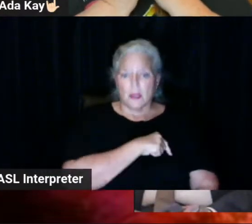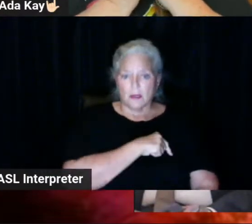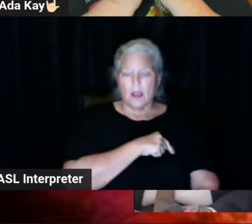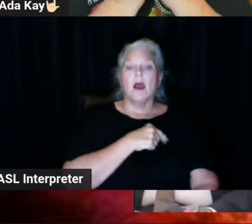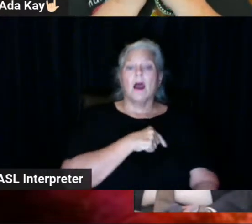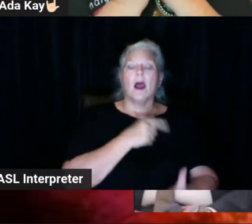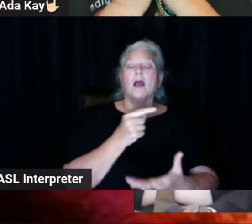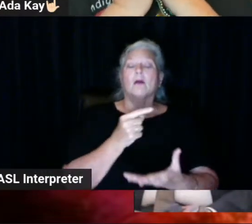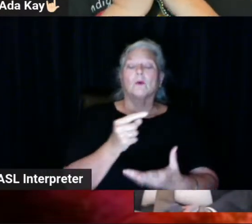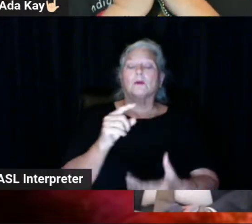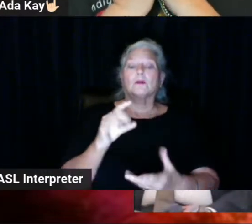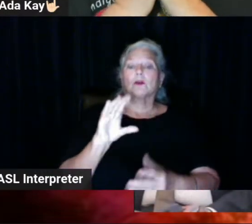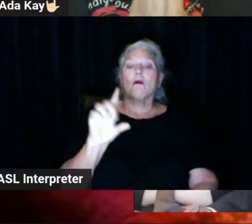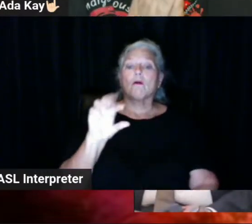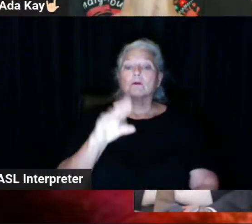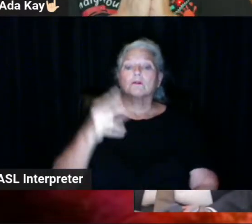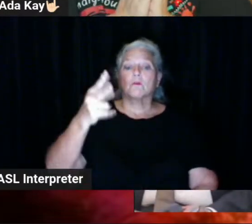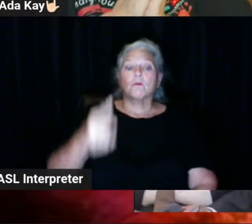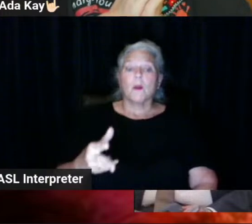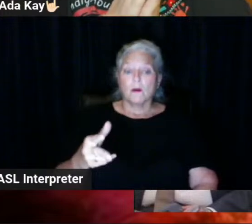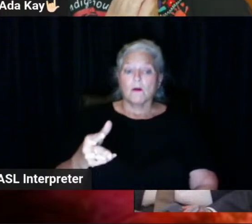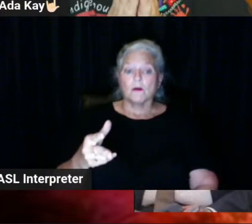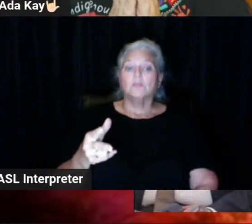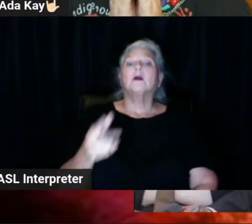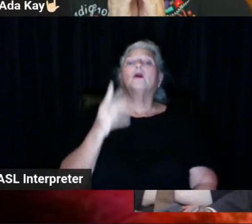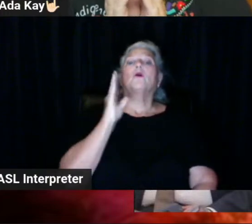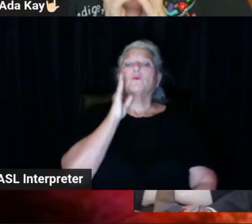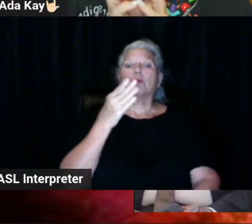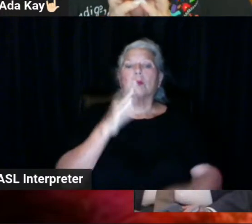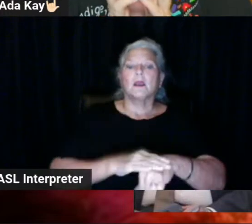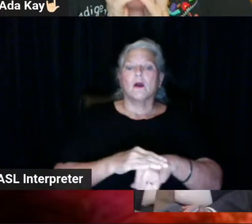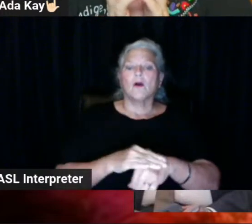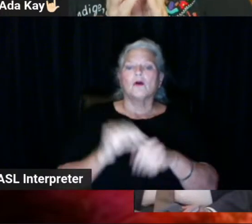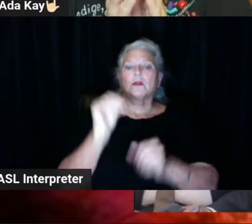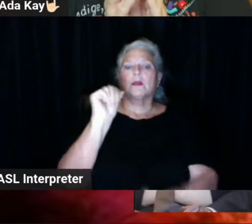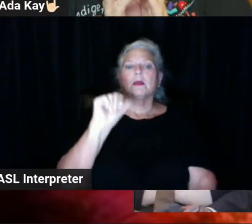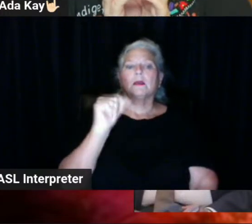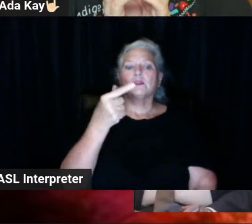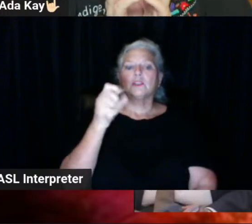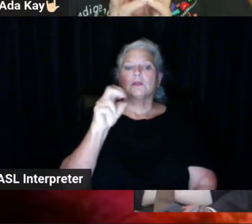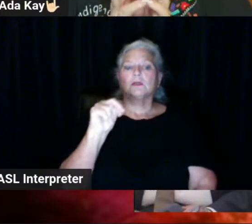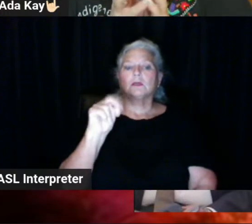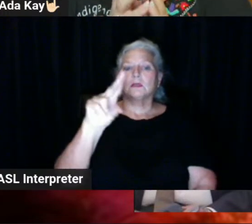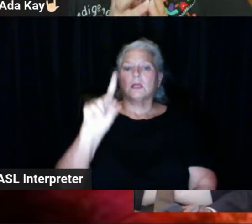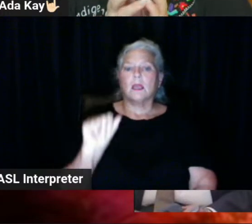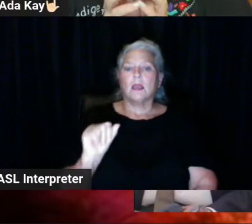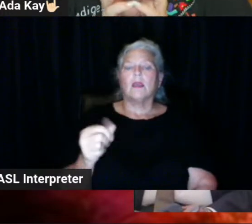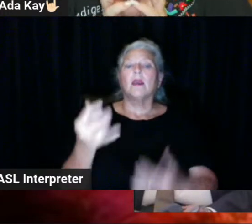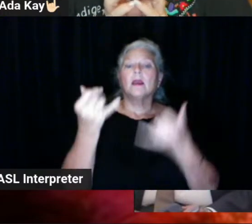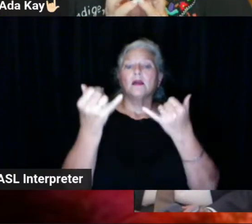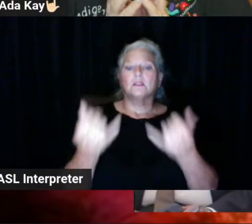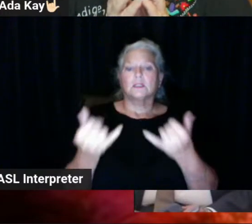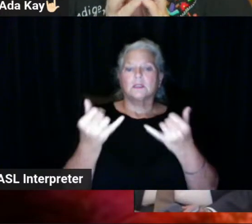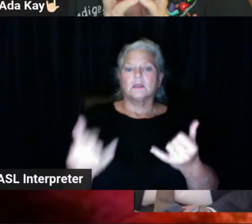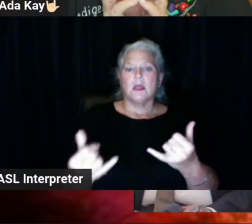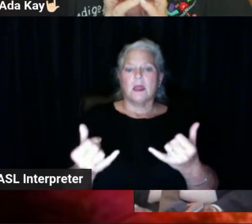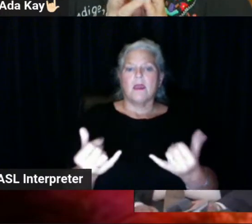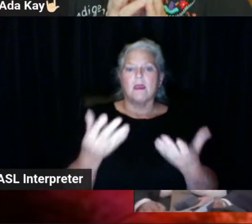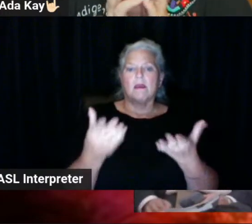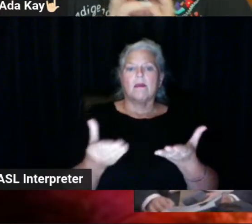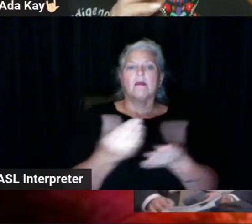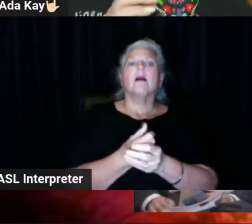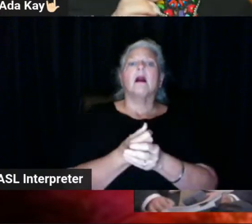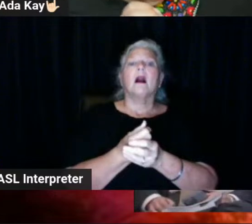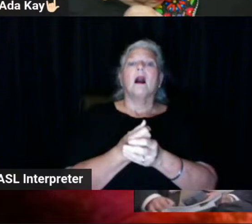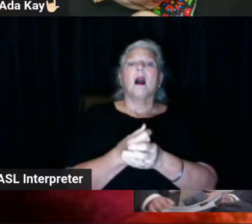agenda. Today, an executive session that was held at 6:15 p.m. tonight was held to discuss litigation concerning Walpole